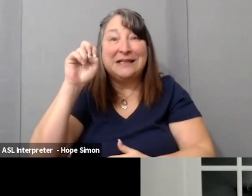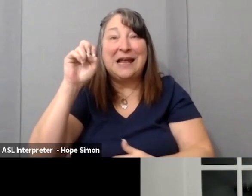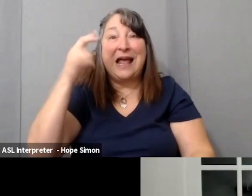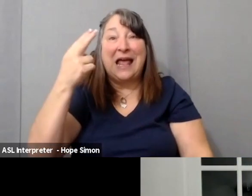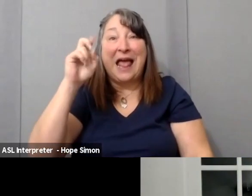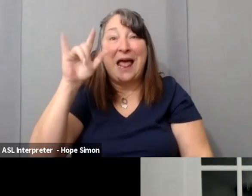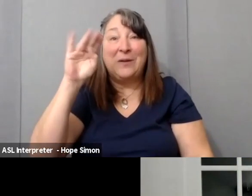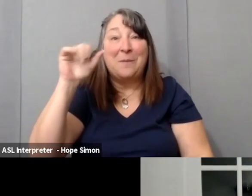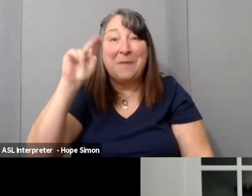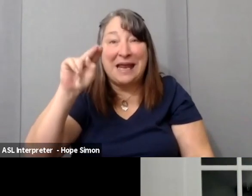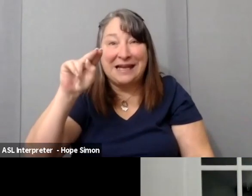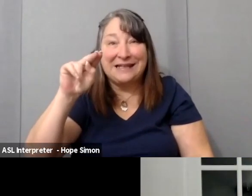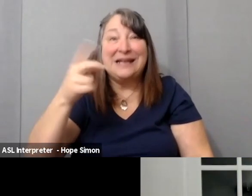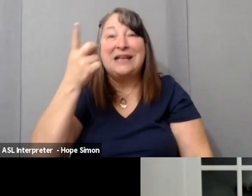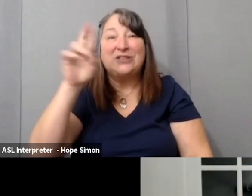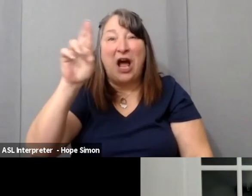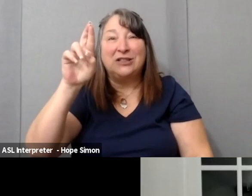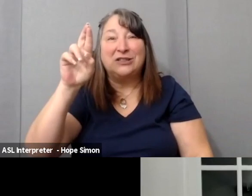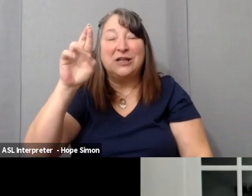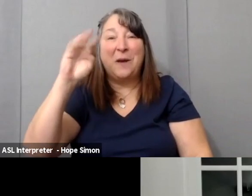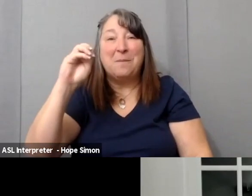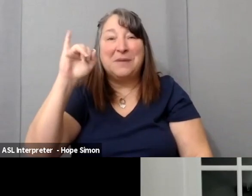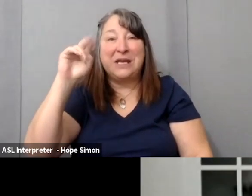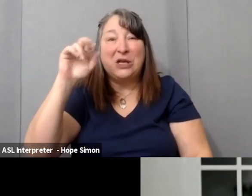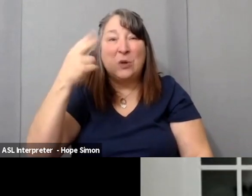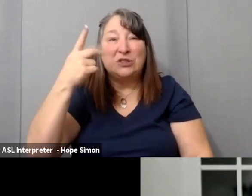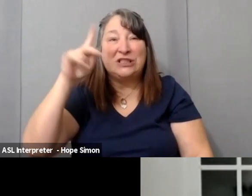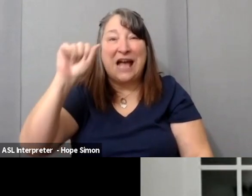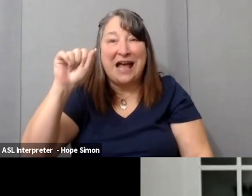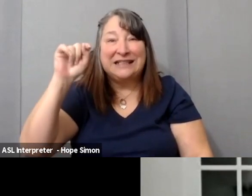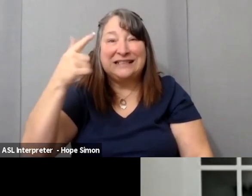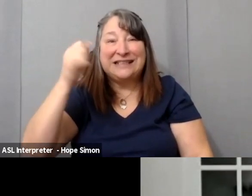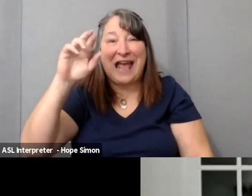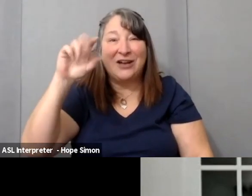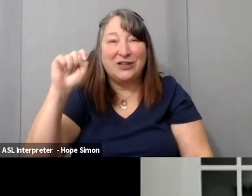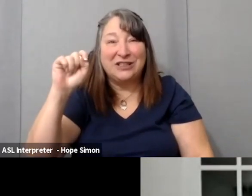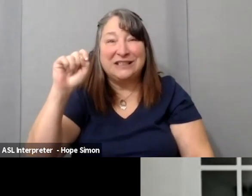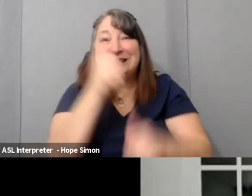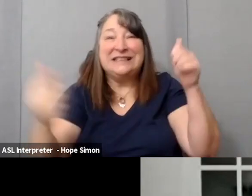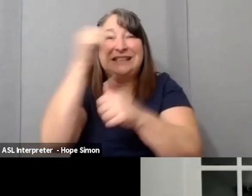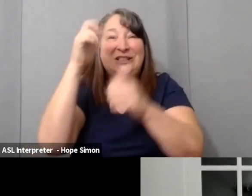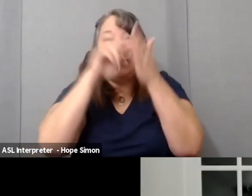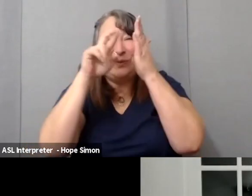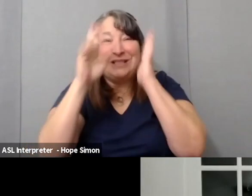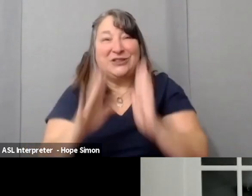for the Institute, and Dr. Ninochka McTaggart, Senior Researcher for the Institute.